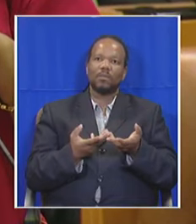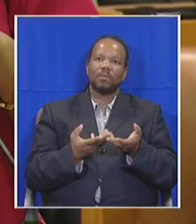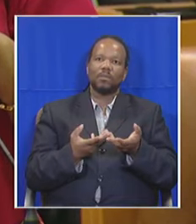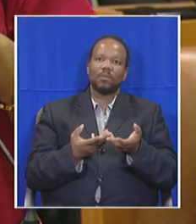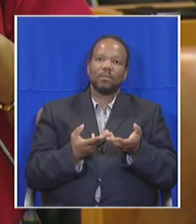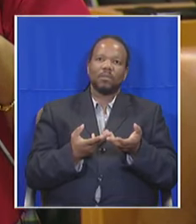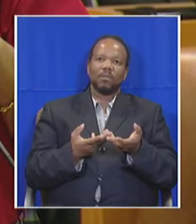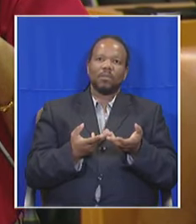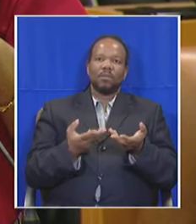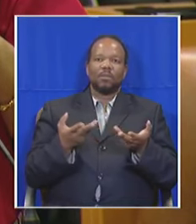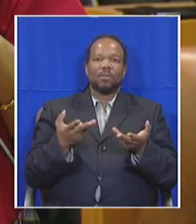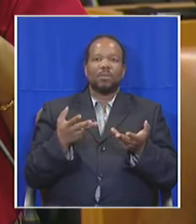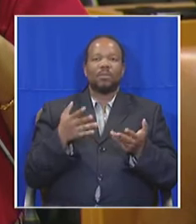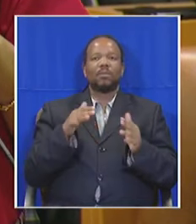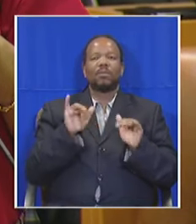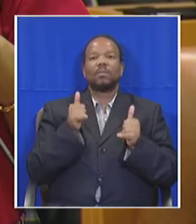imisebenzi ngenxa